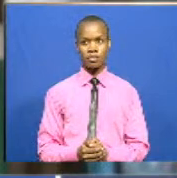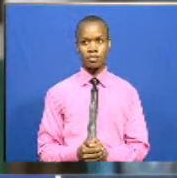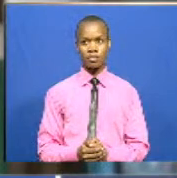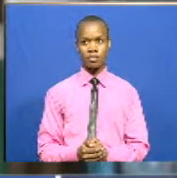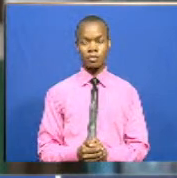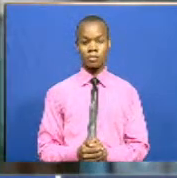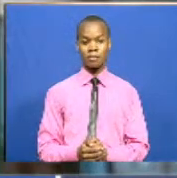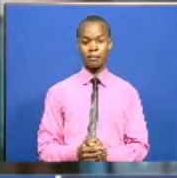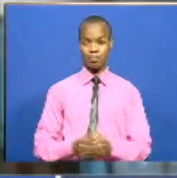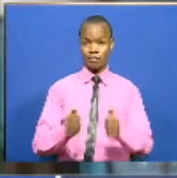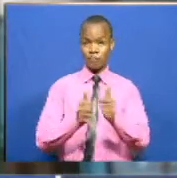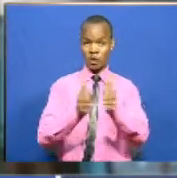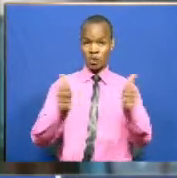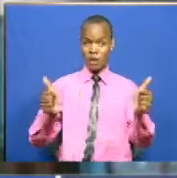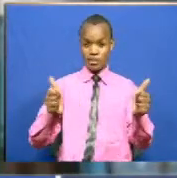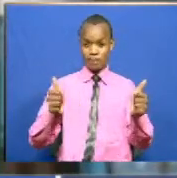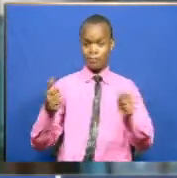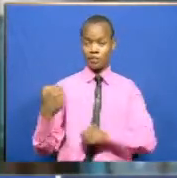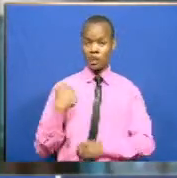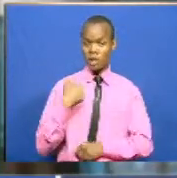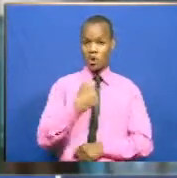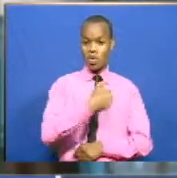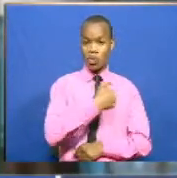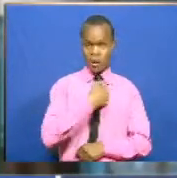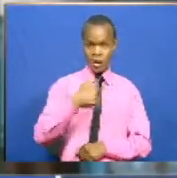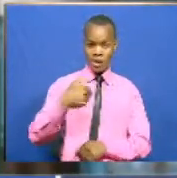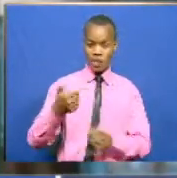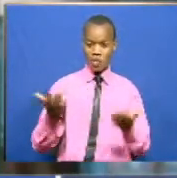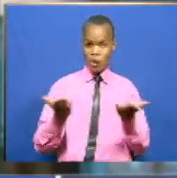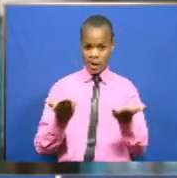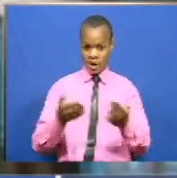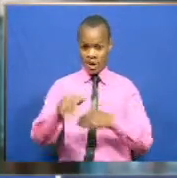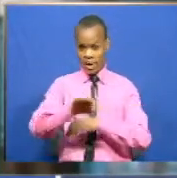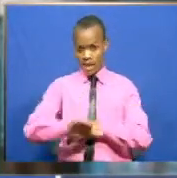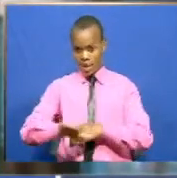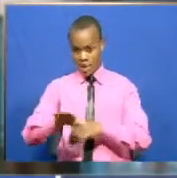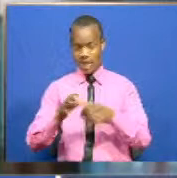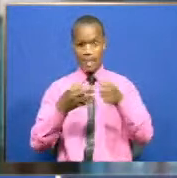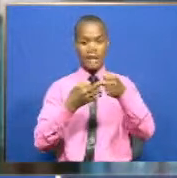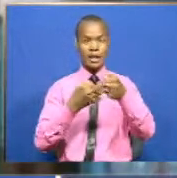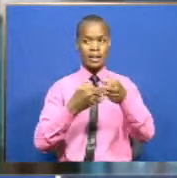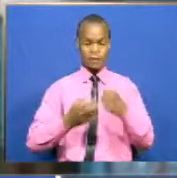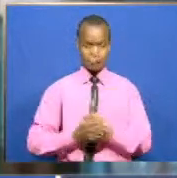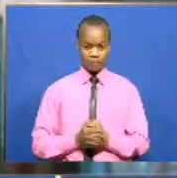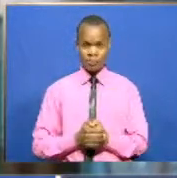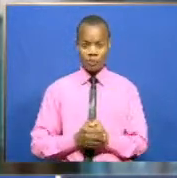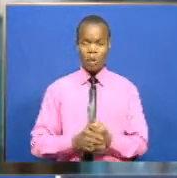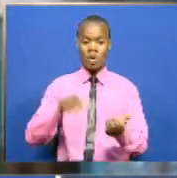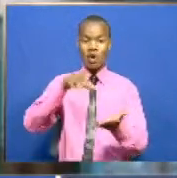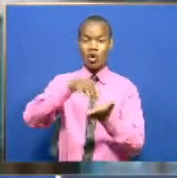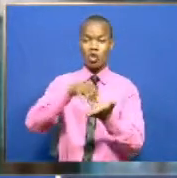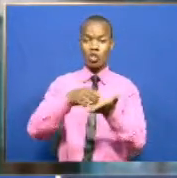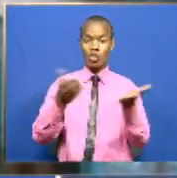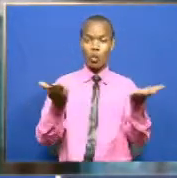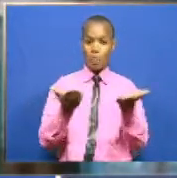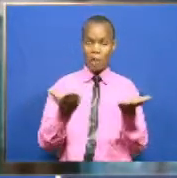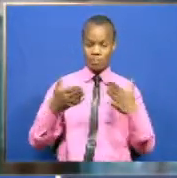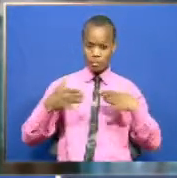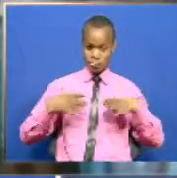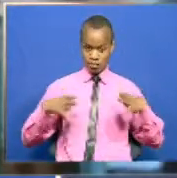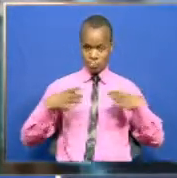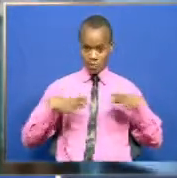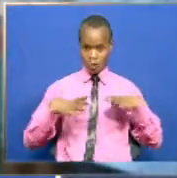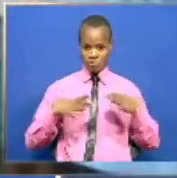Right, Kabasa, we are in Kibra, and this is just one of the stations that is conducting the mass testing that is